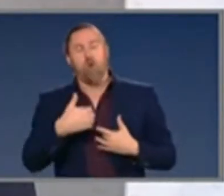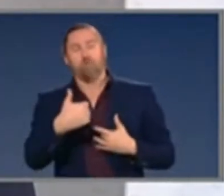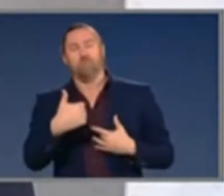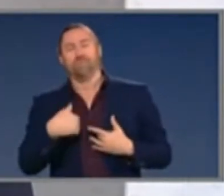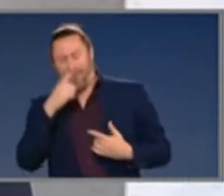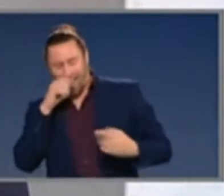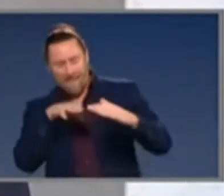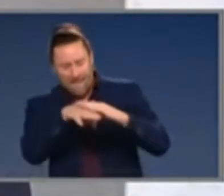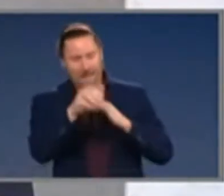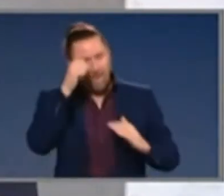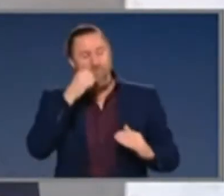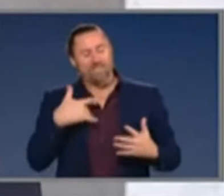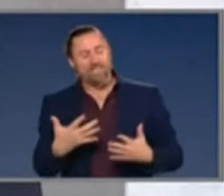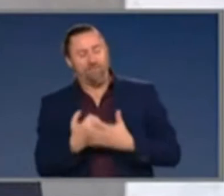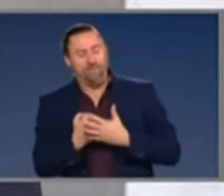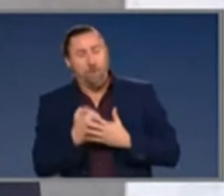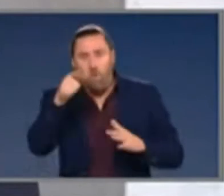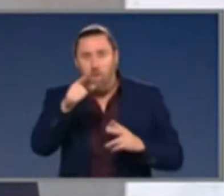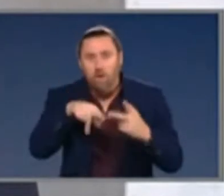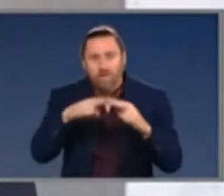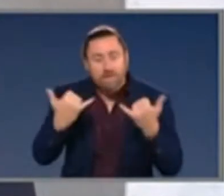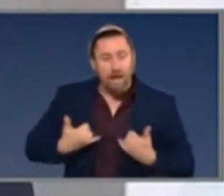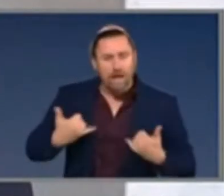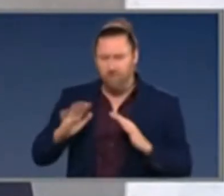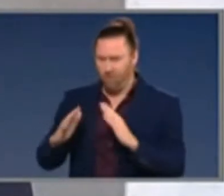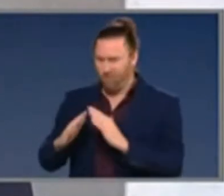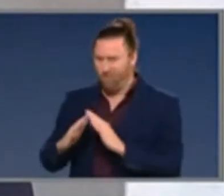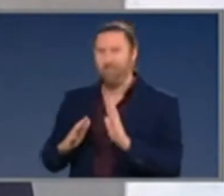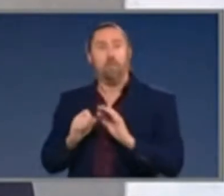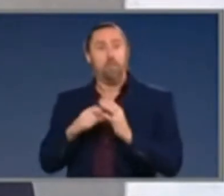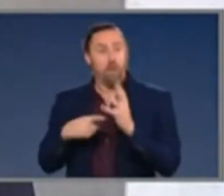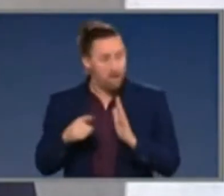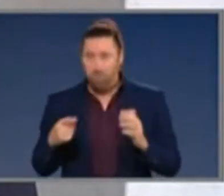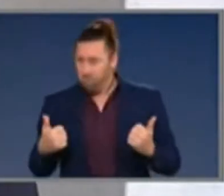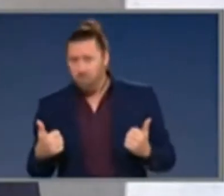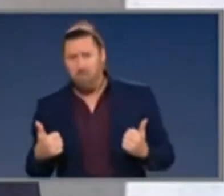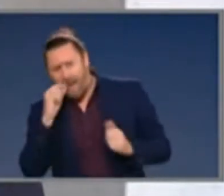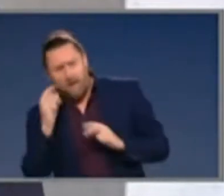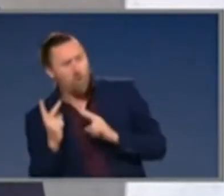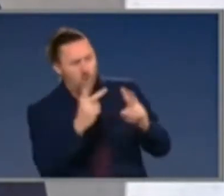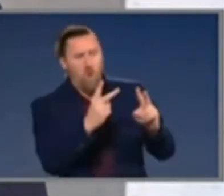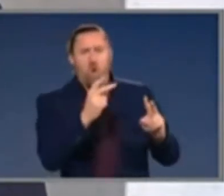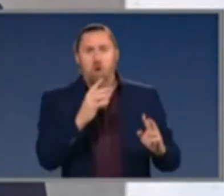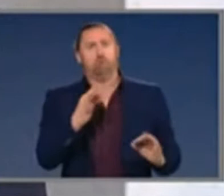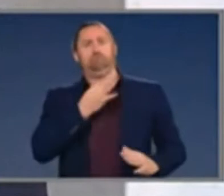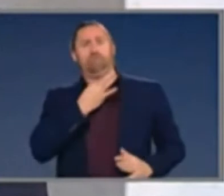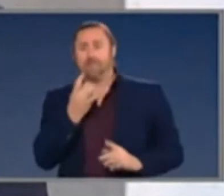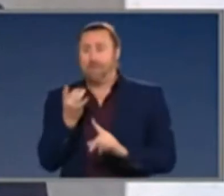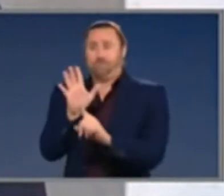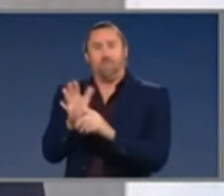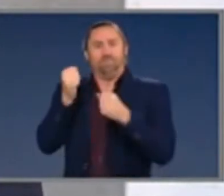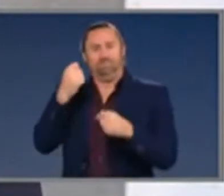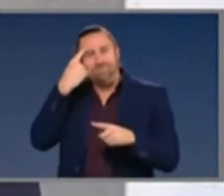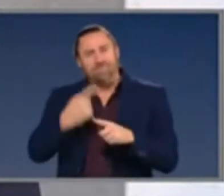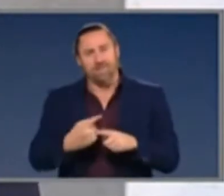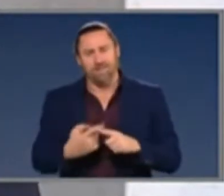work. They shouldn't go if they're not well, obviously, but those protections can be in place, and that's what the Premier and I are keen